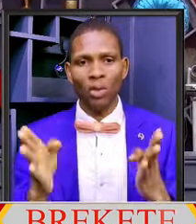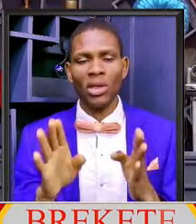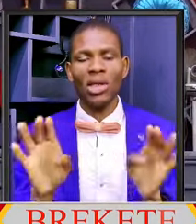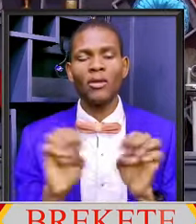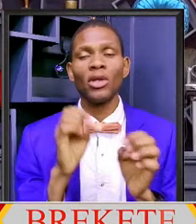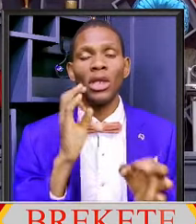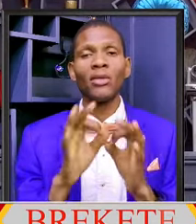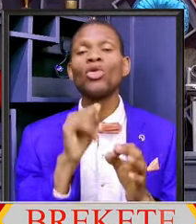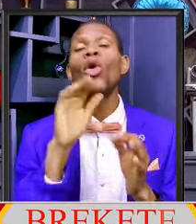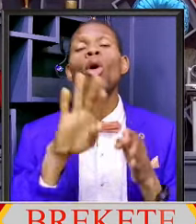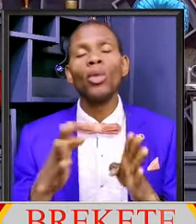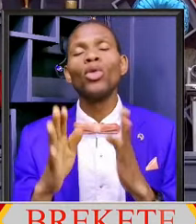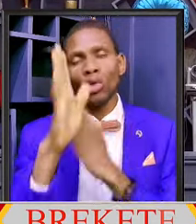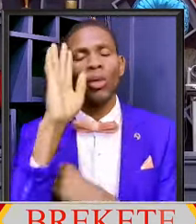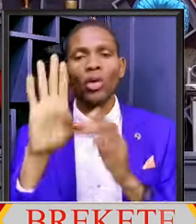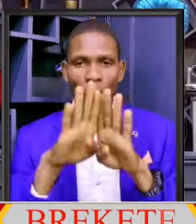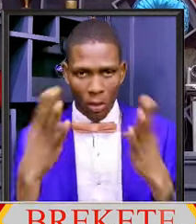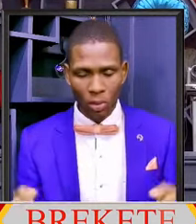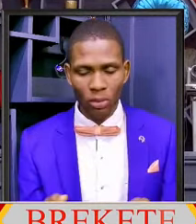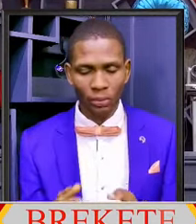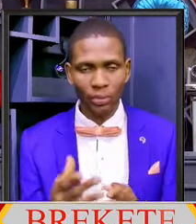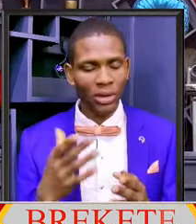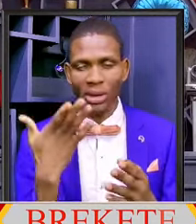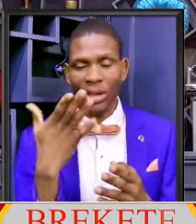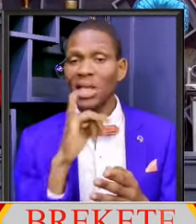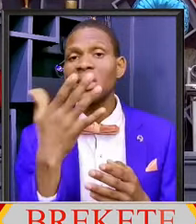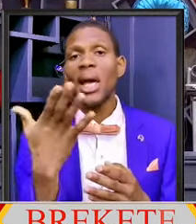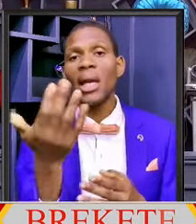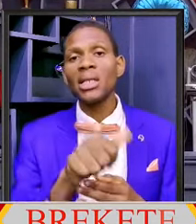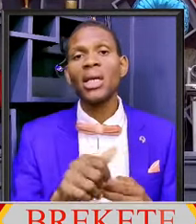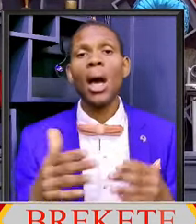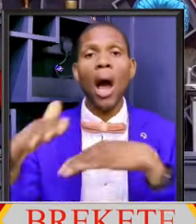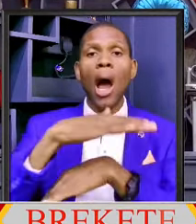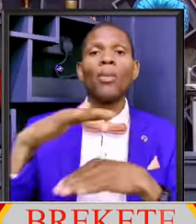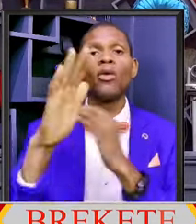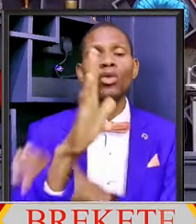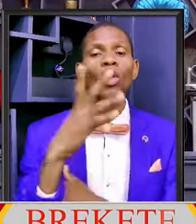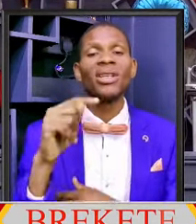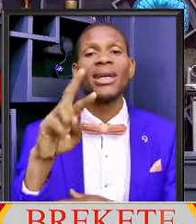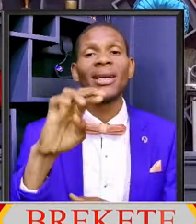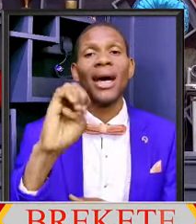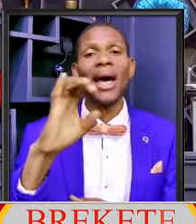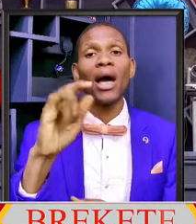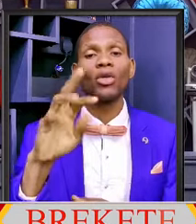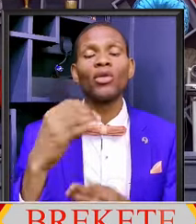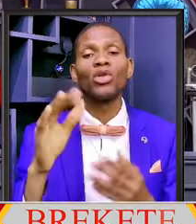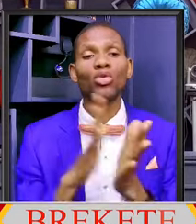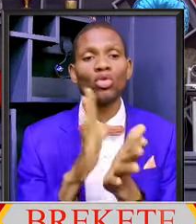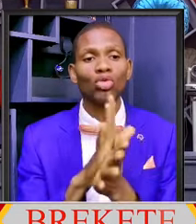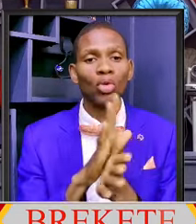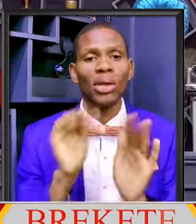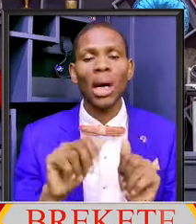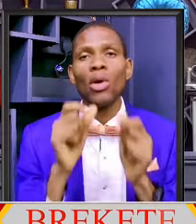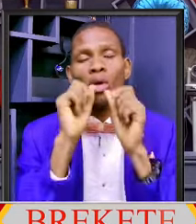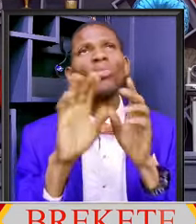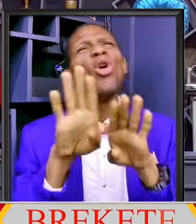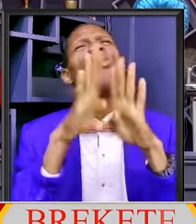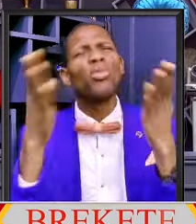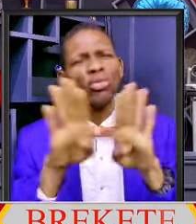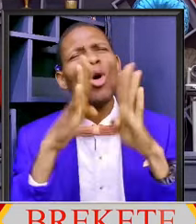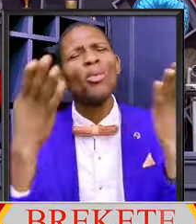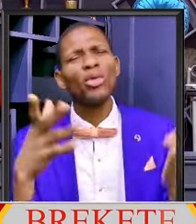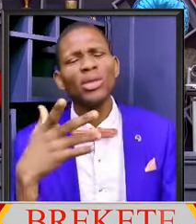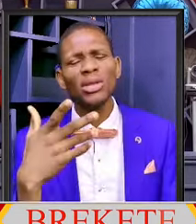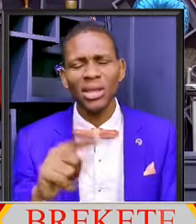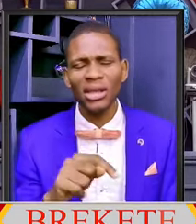God open the portal for us. Is there anything that is above God? No. The rector of the school, if he wake up one day, say, open the portal. You know,